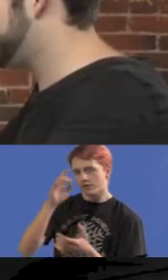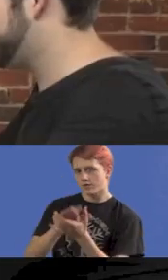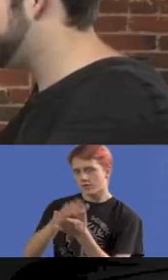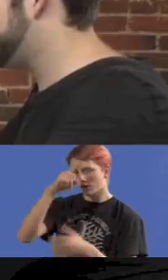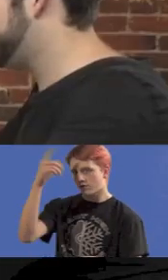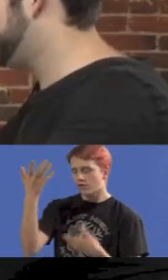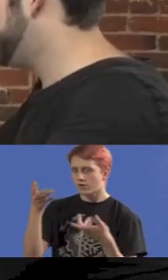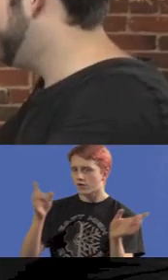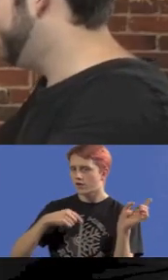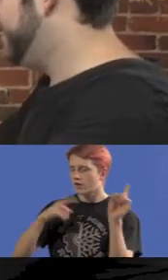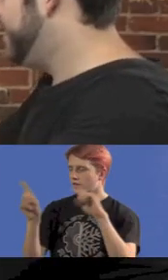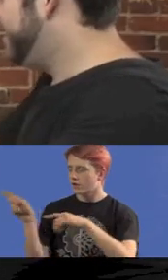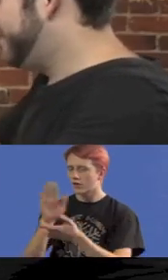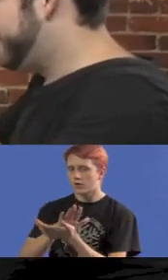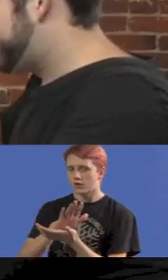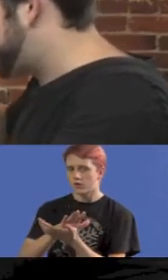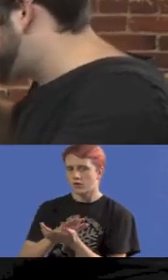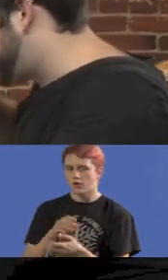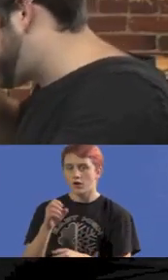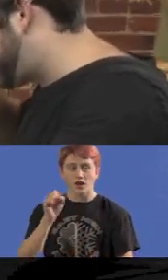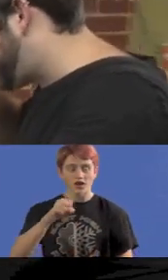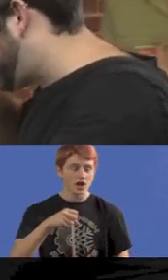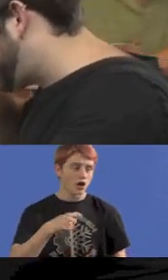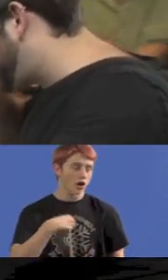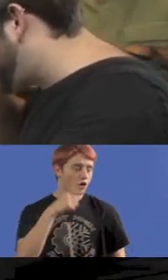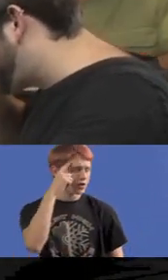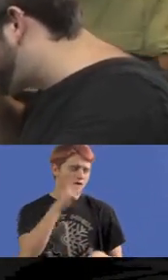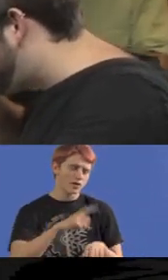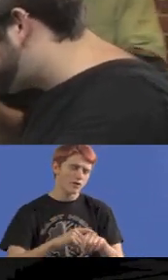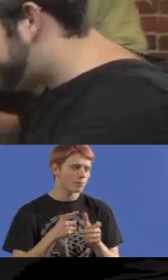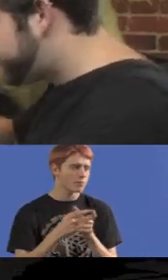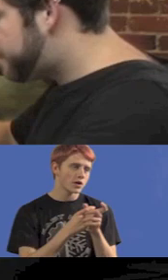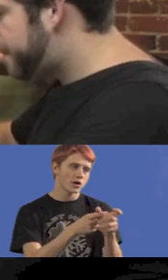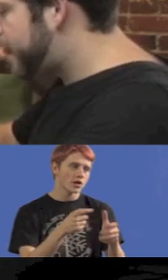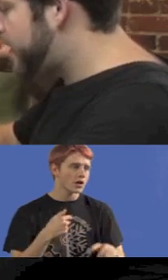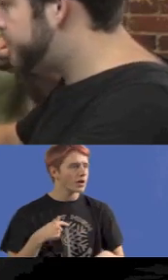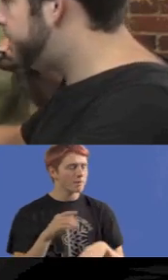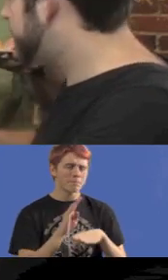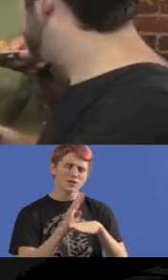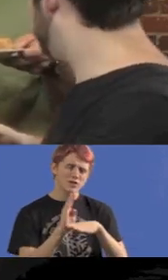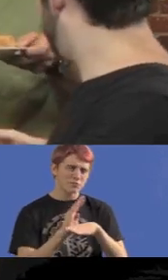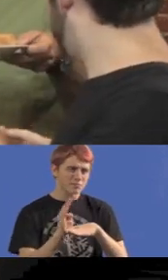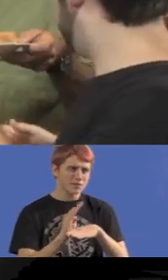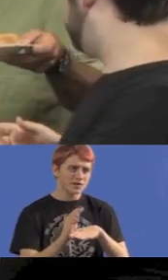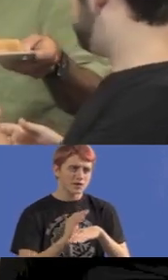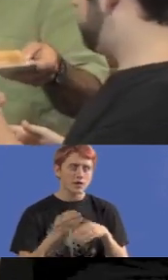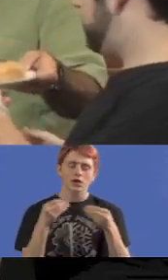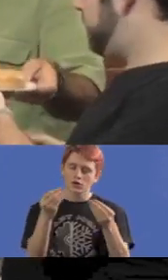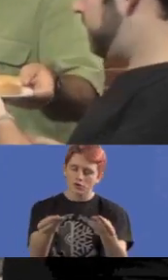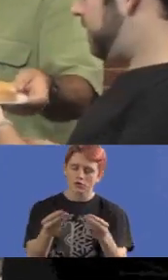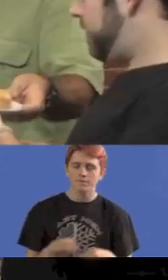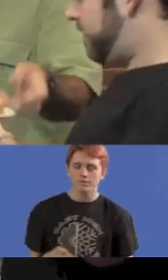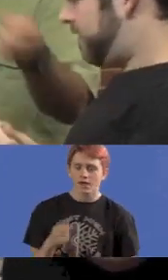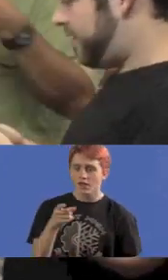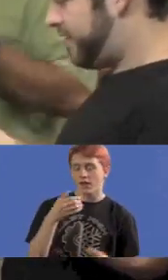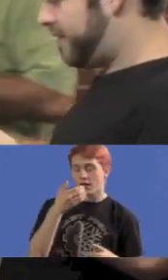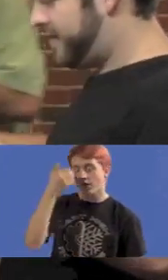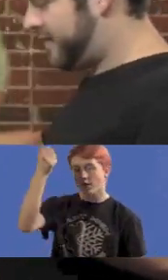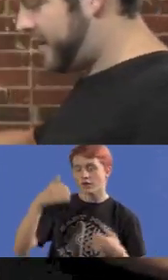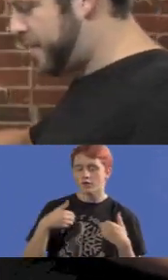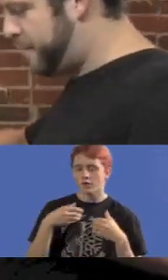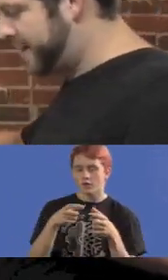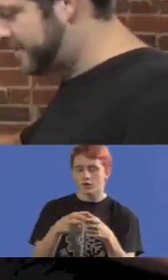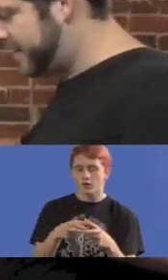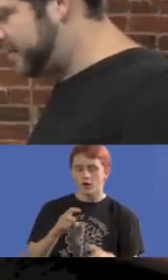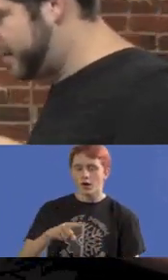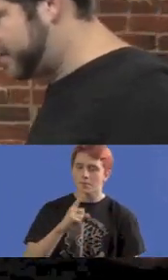Wow, I can't believe that summer's over and we've got to get back to campus. Oh, I know, it just flew by. It's so busy. Here we go.